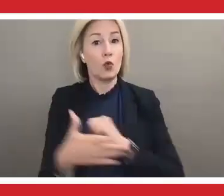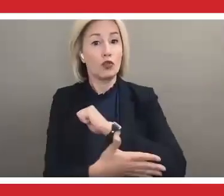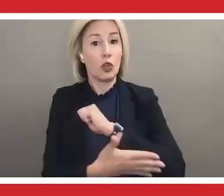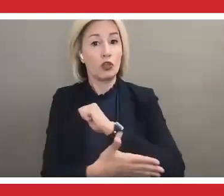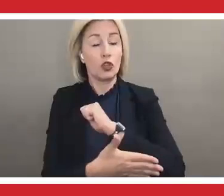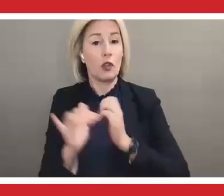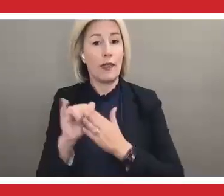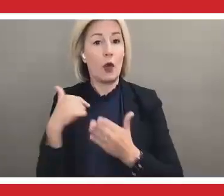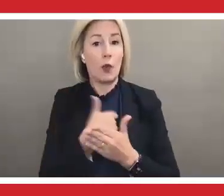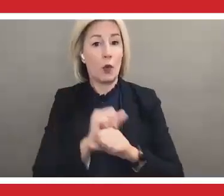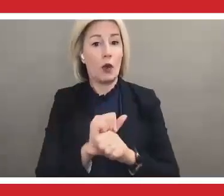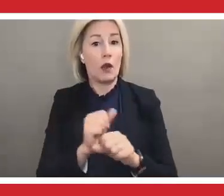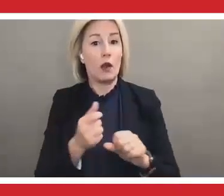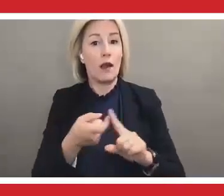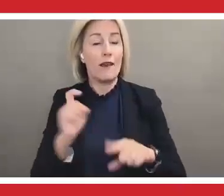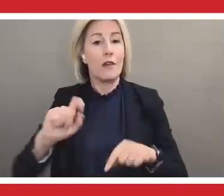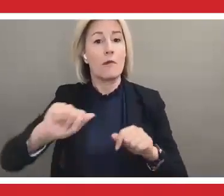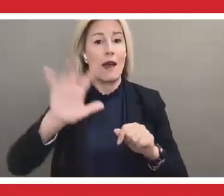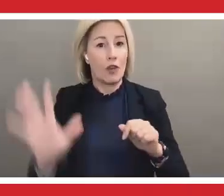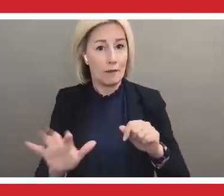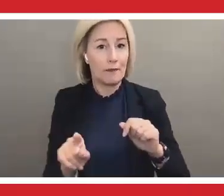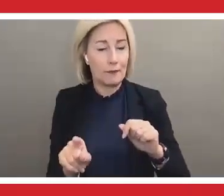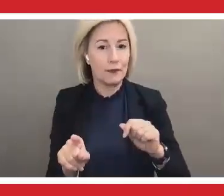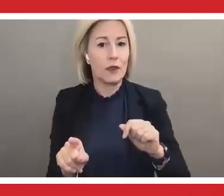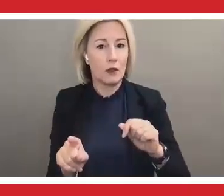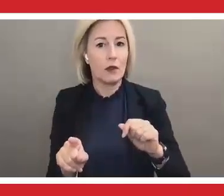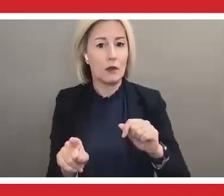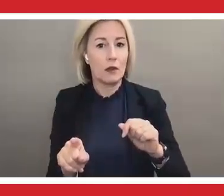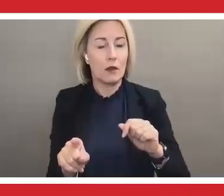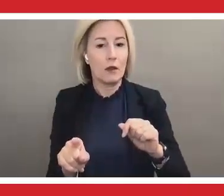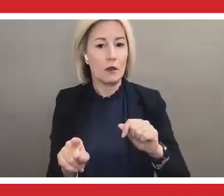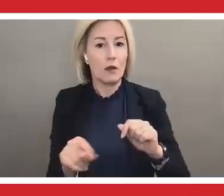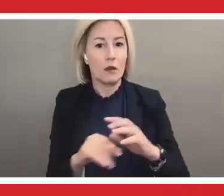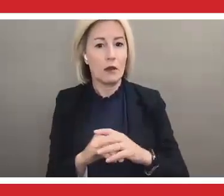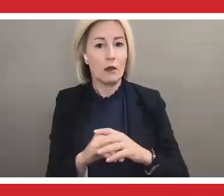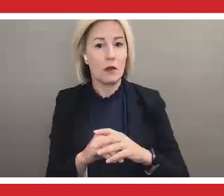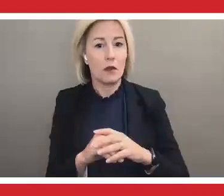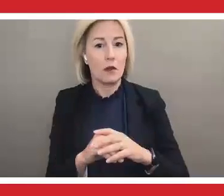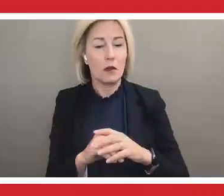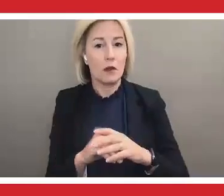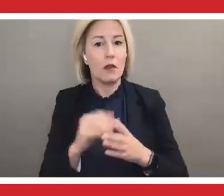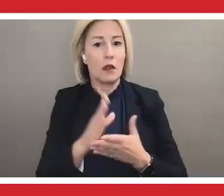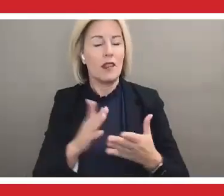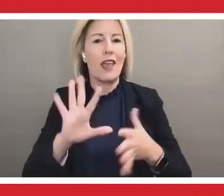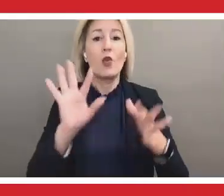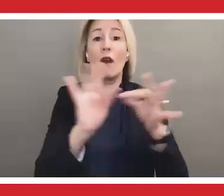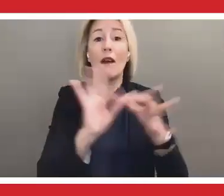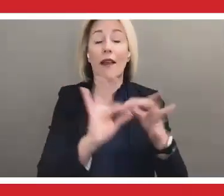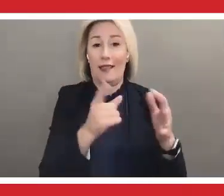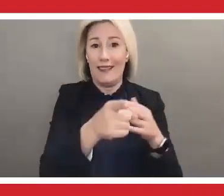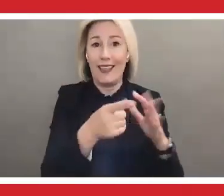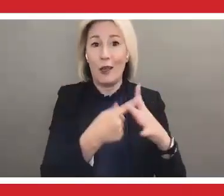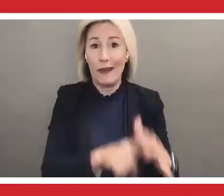are from Africa. The region, as Vincenzo mentioned at the beginning, that